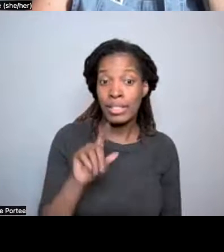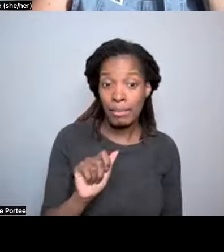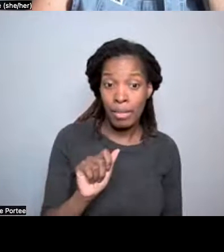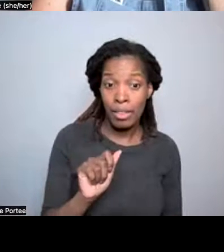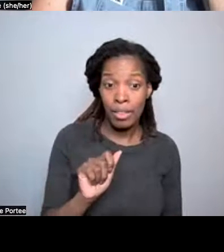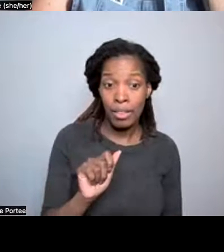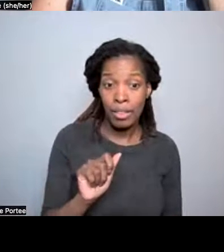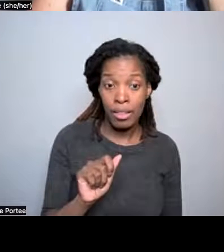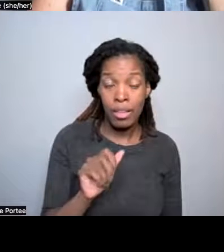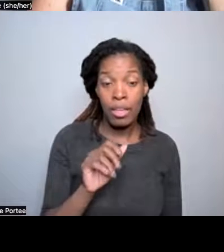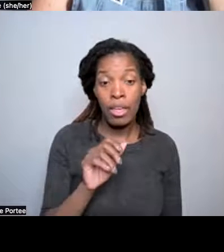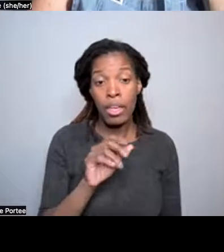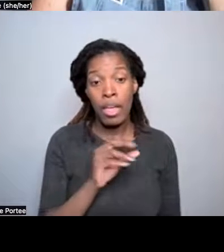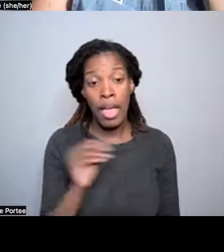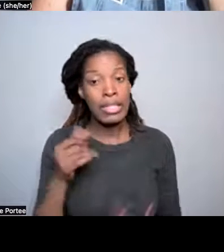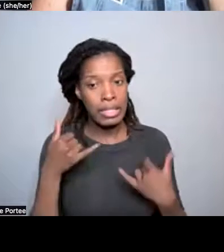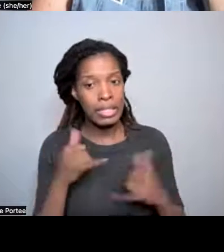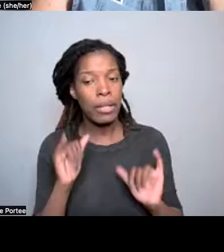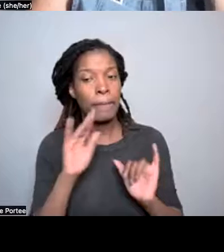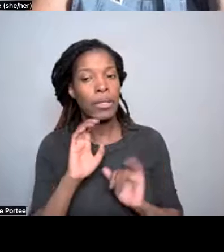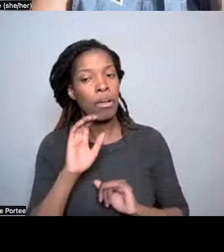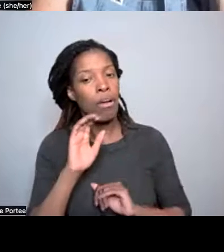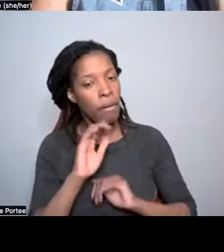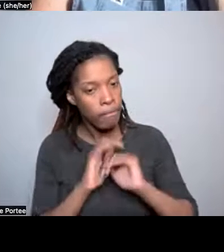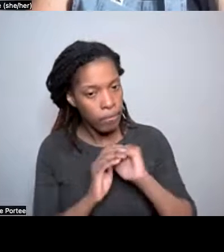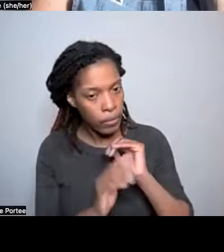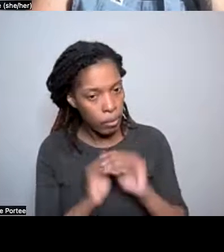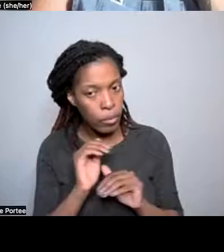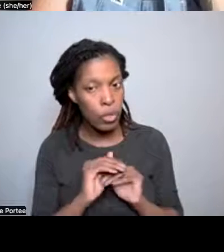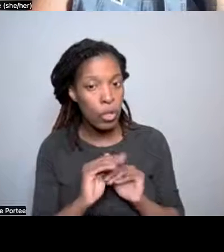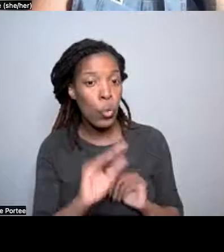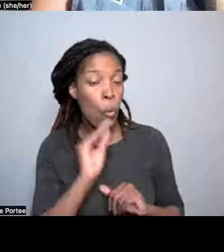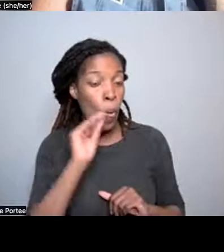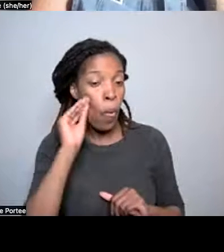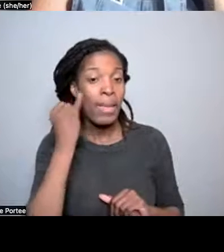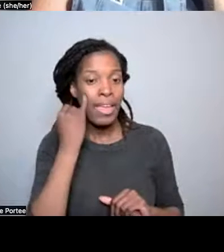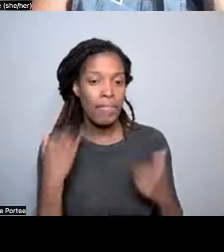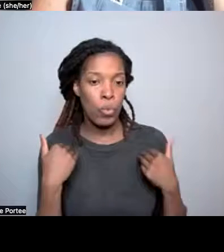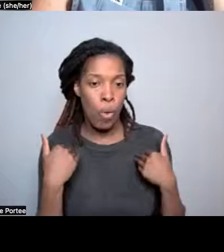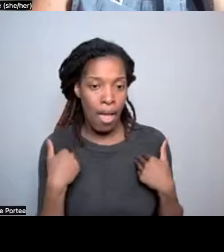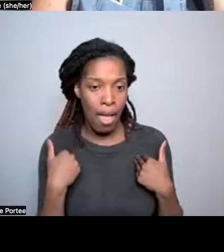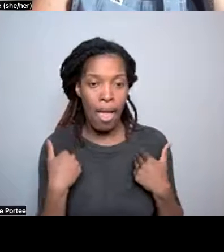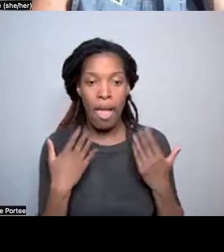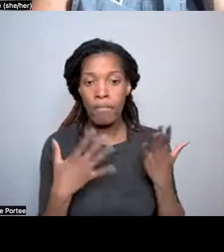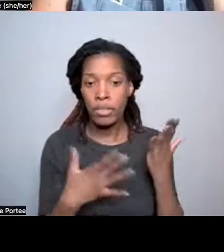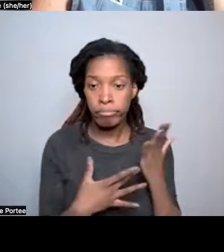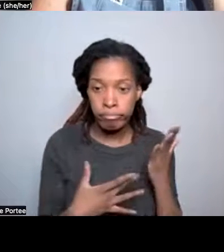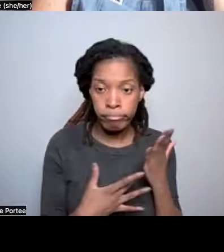the comfort of your home. If you have those gadgets, the laptop,